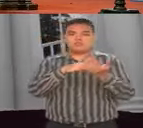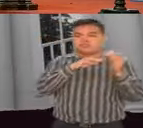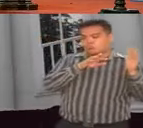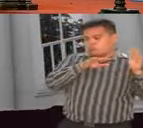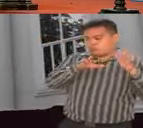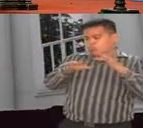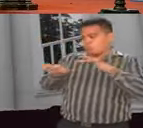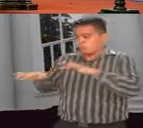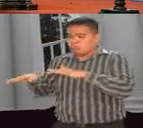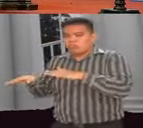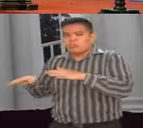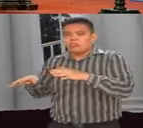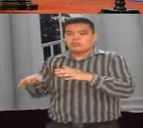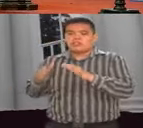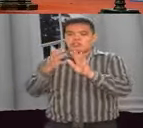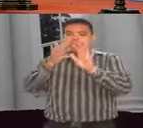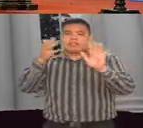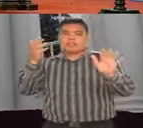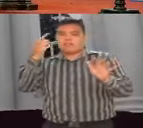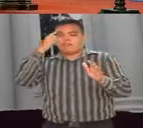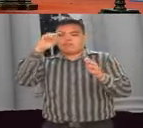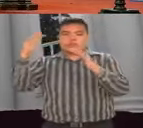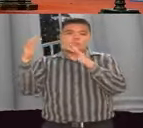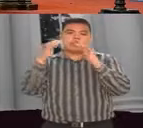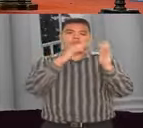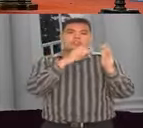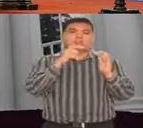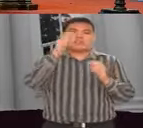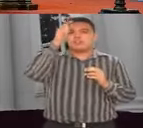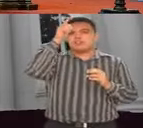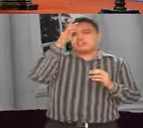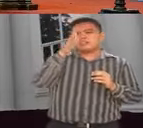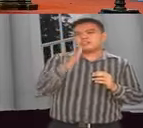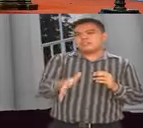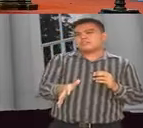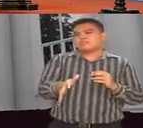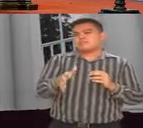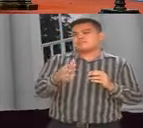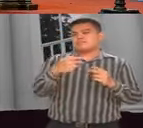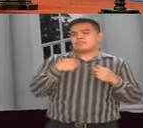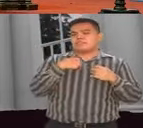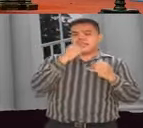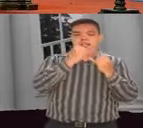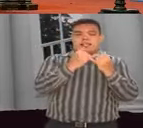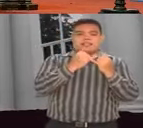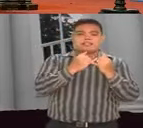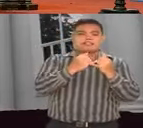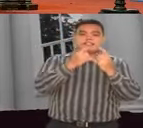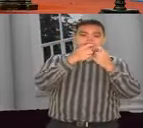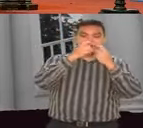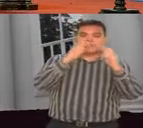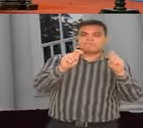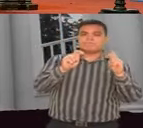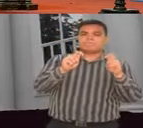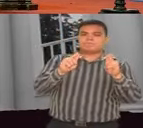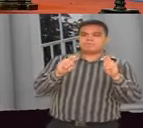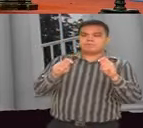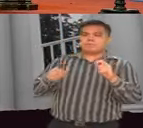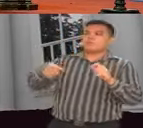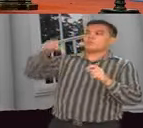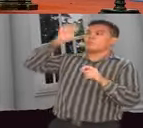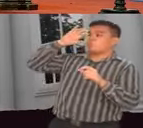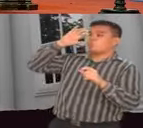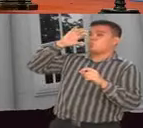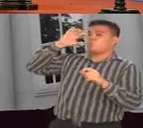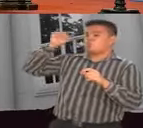Nag-enlist para sa guwat. Ingon ang Ginoo, na ako'y last test nila. Paimna sila tubig dito sa suba.